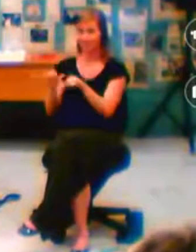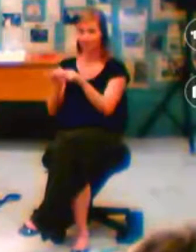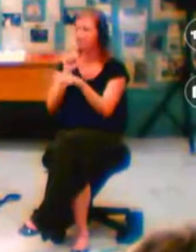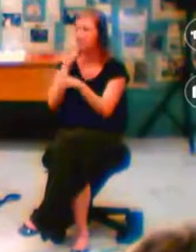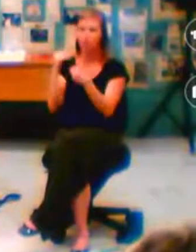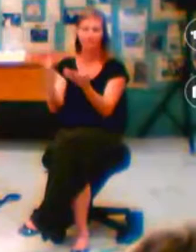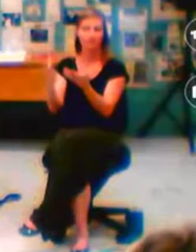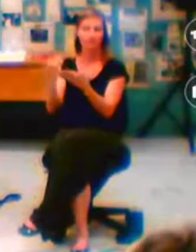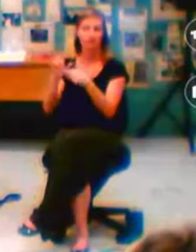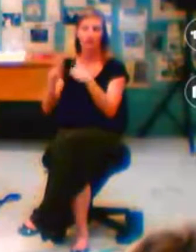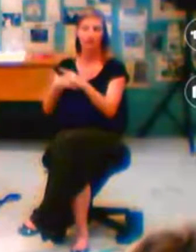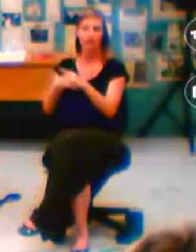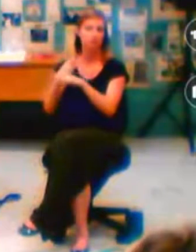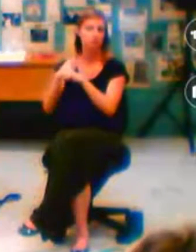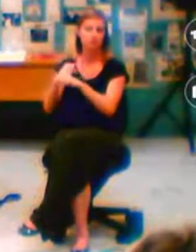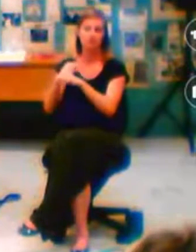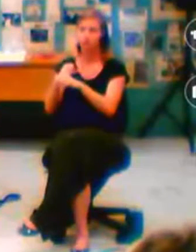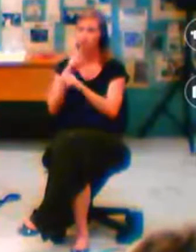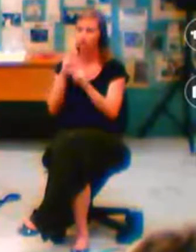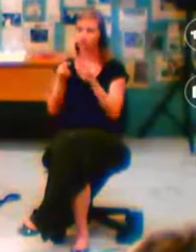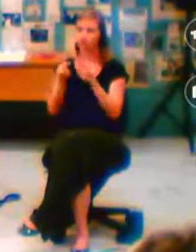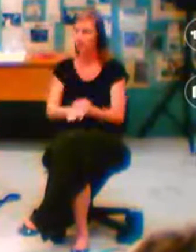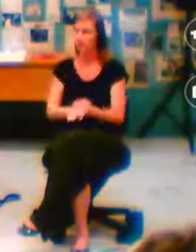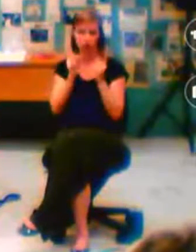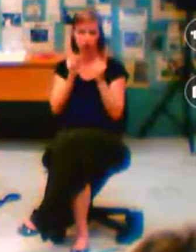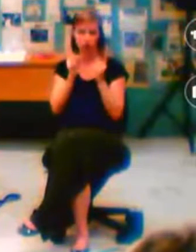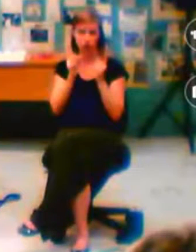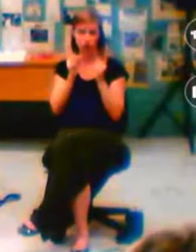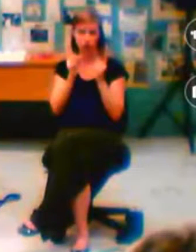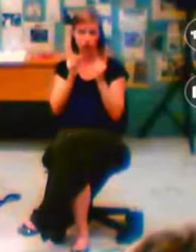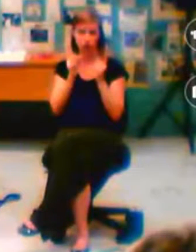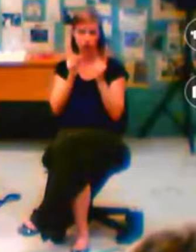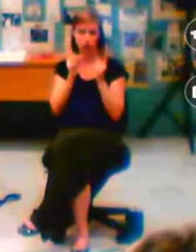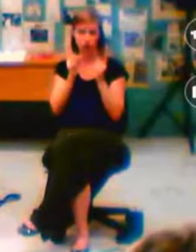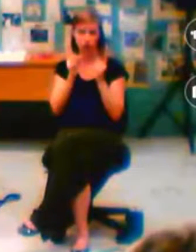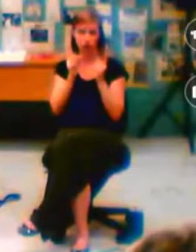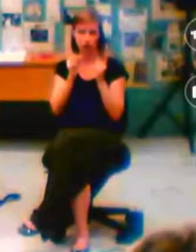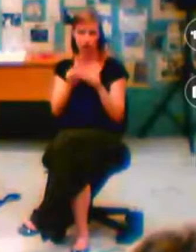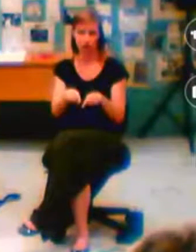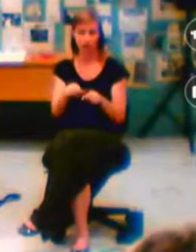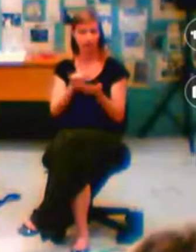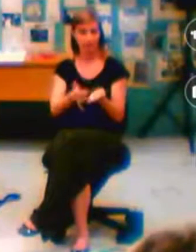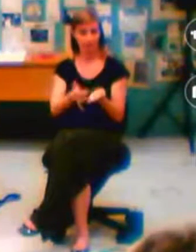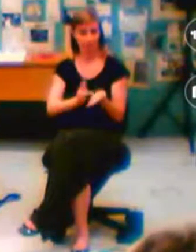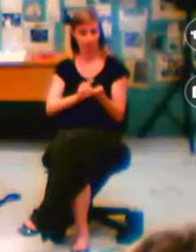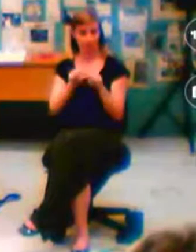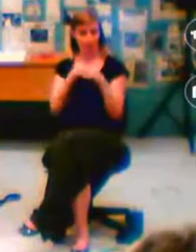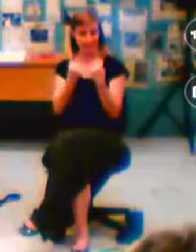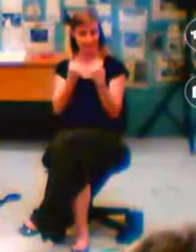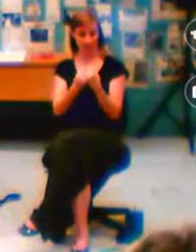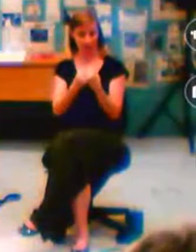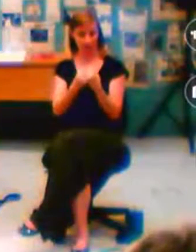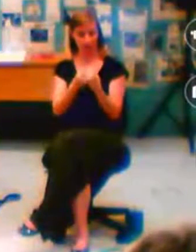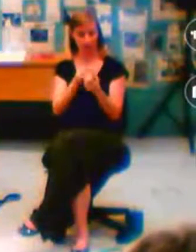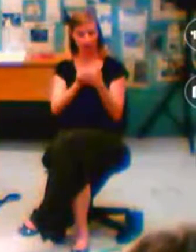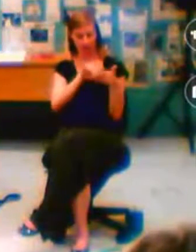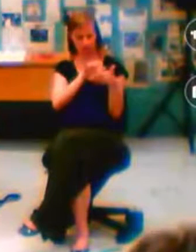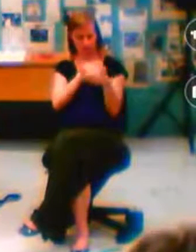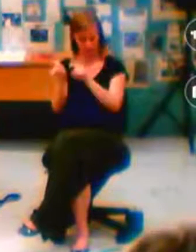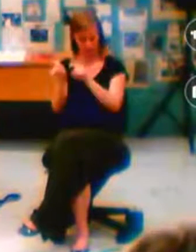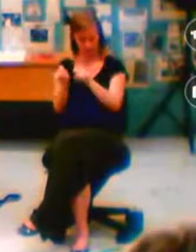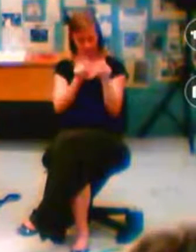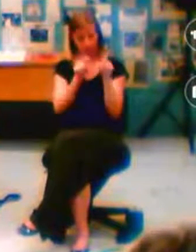was intentional, that you could set up more strict laws around elections as a non-governmental entity, because our current